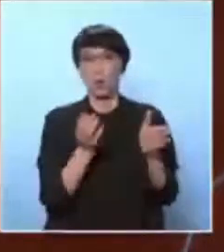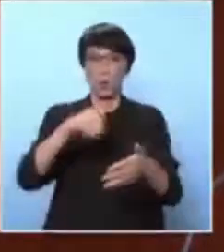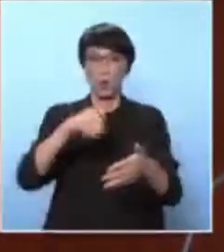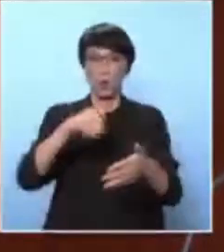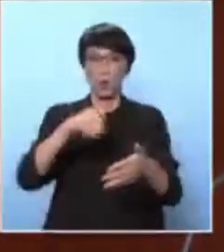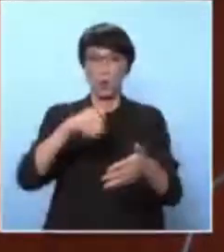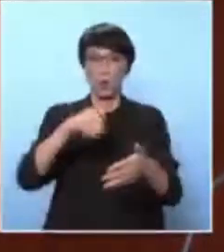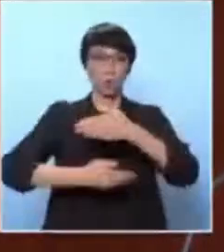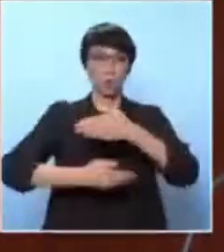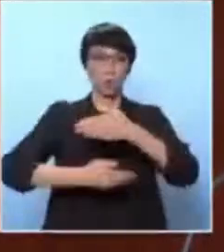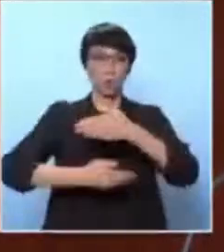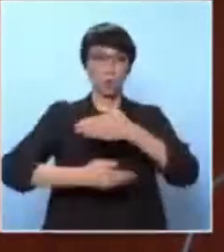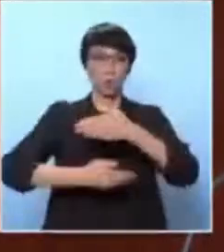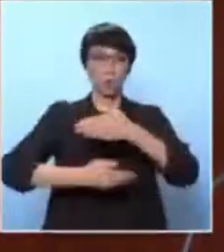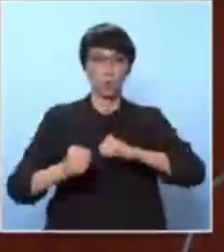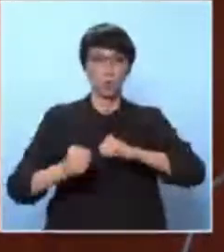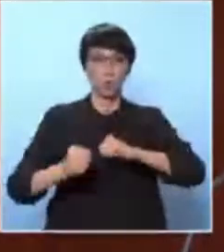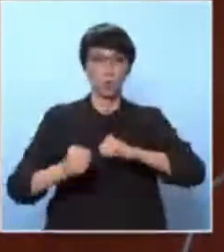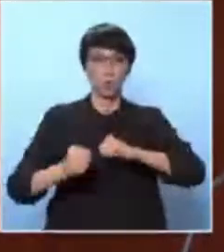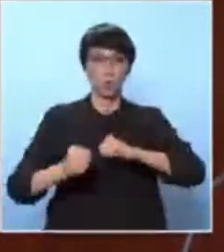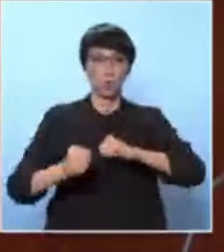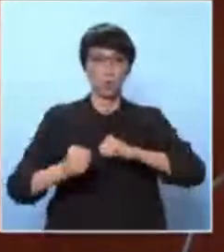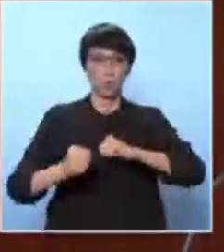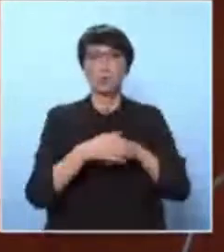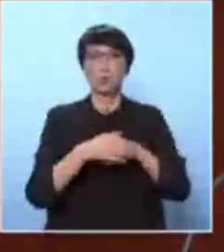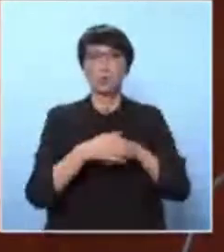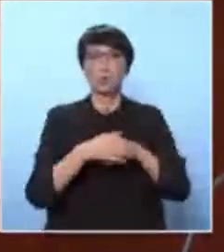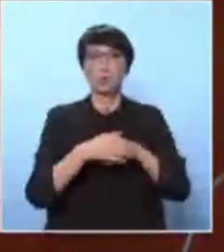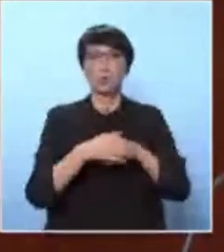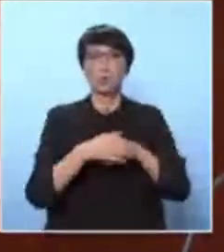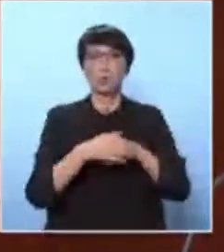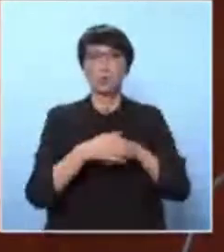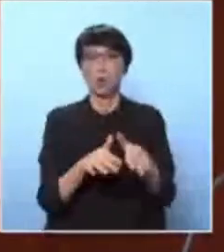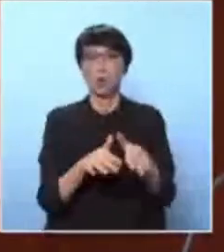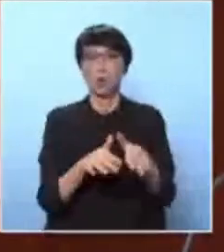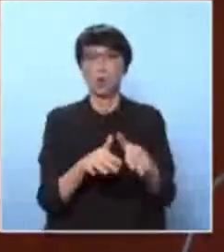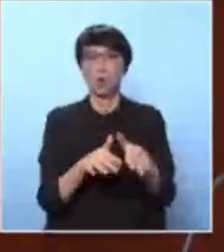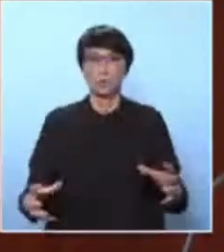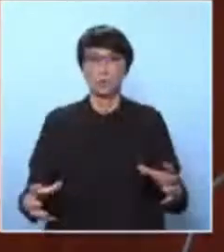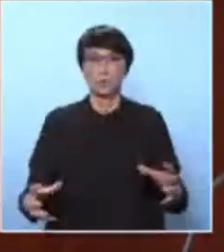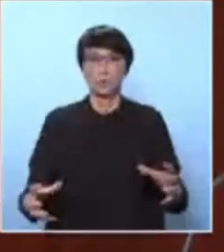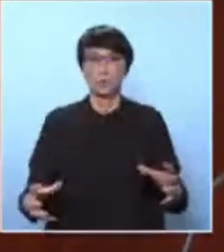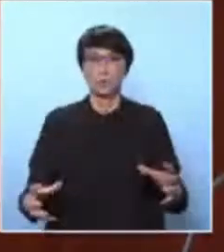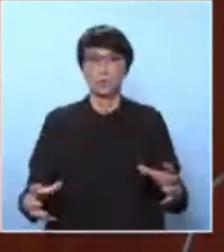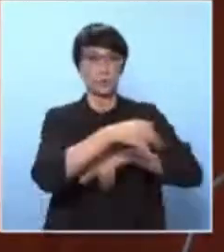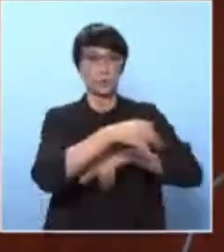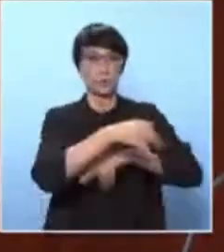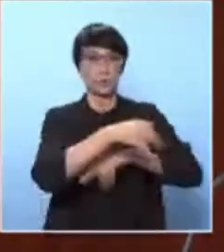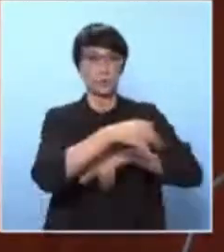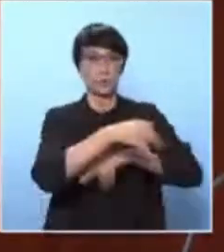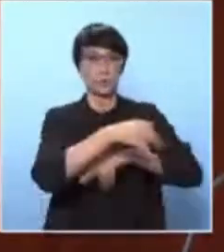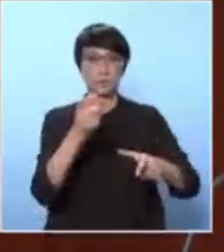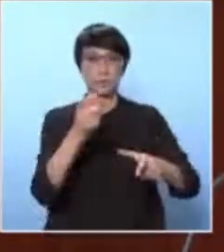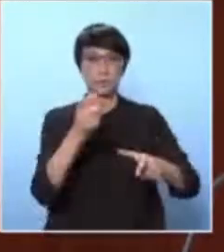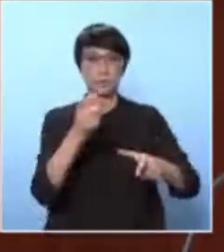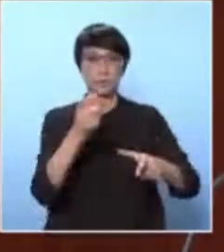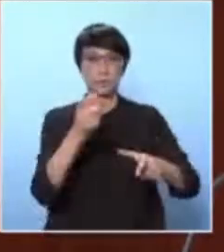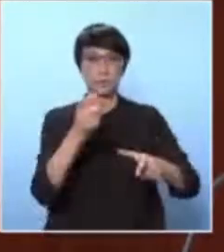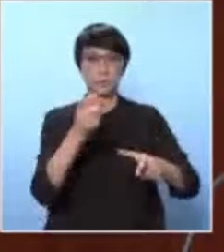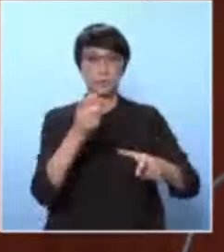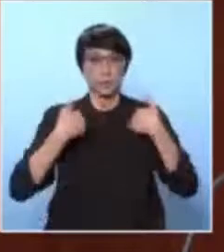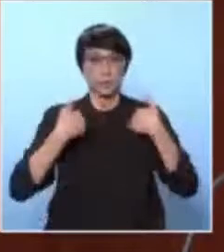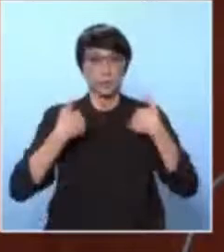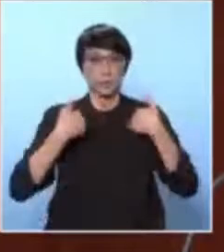gateway for international maritime enterprises and organizations to enter the mainland markets. And